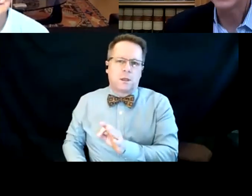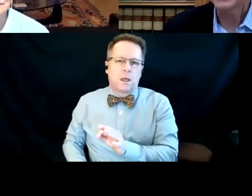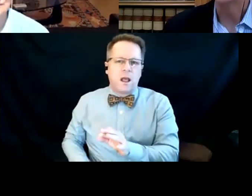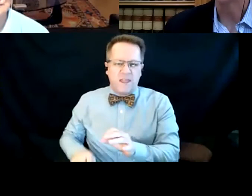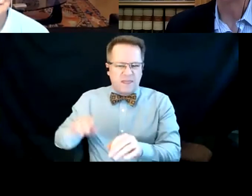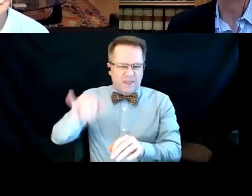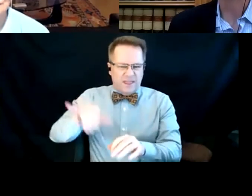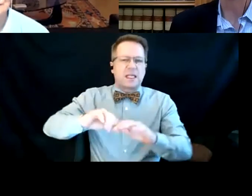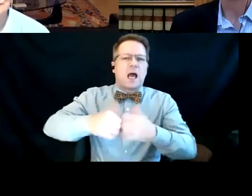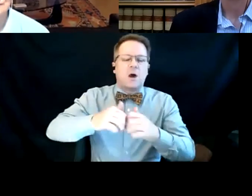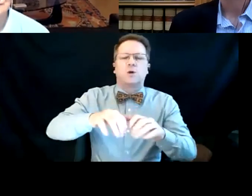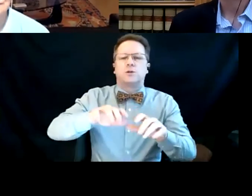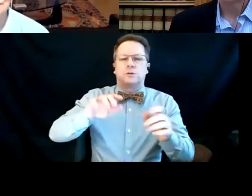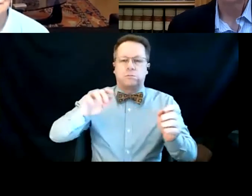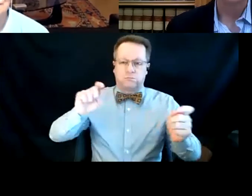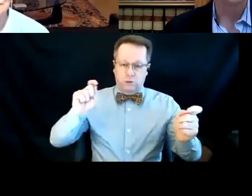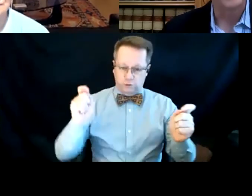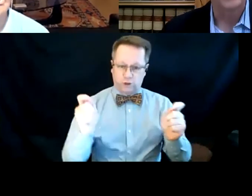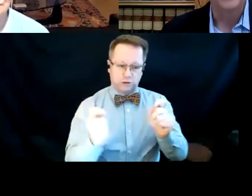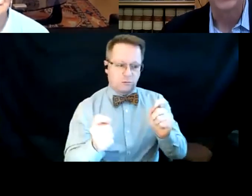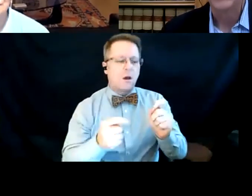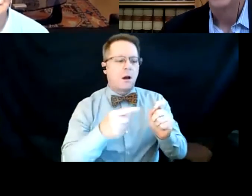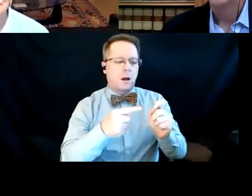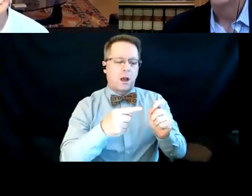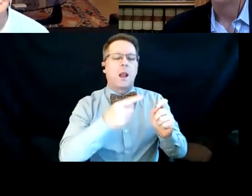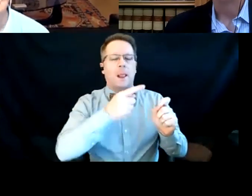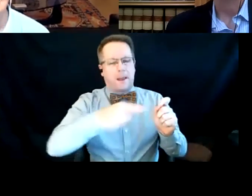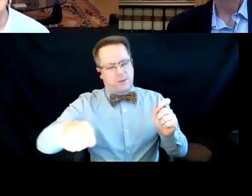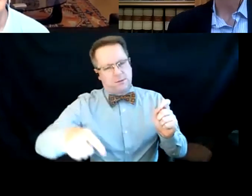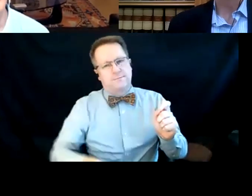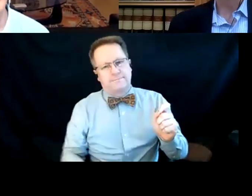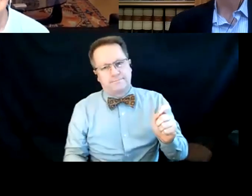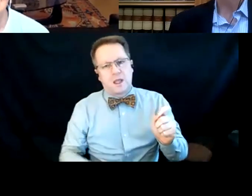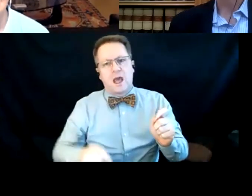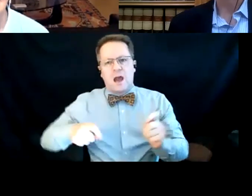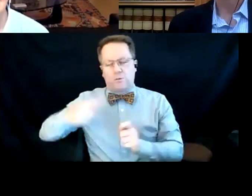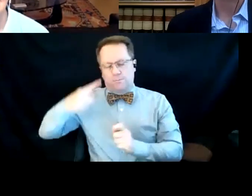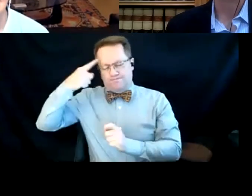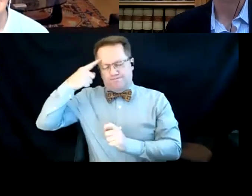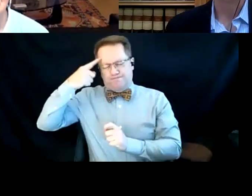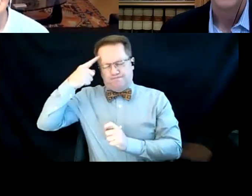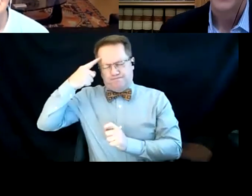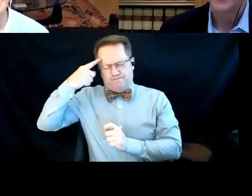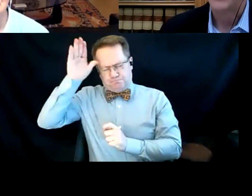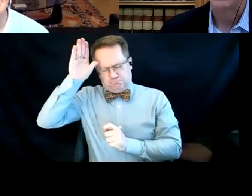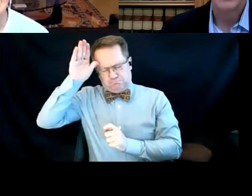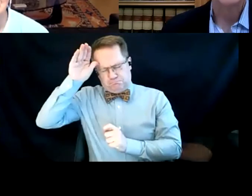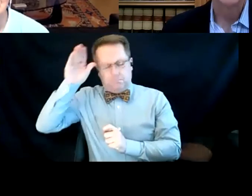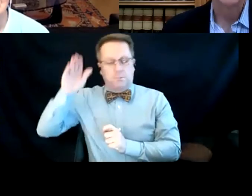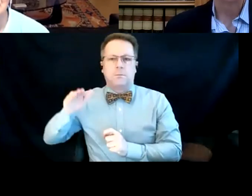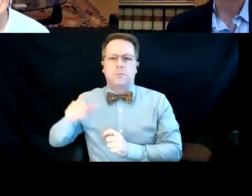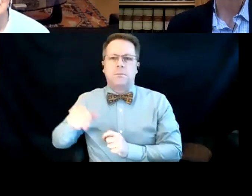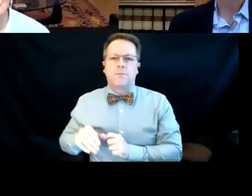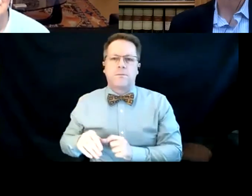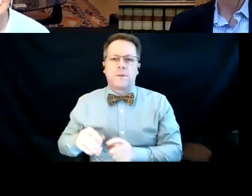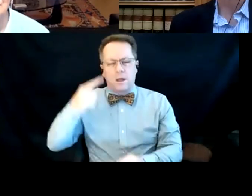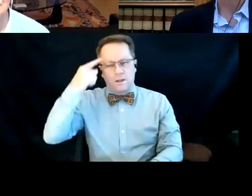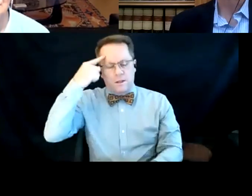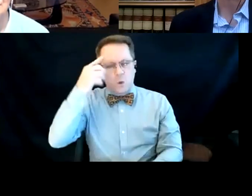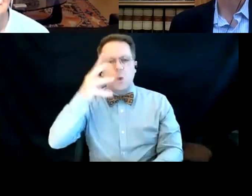change happens, right? And so, you know, I think about the Women's March. I think about the Black Lives